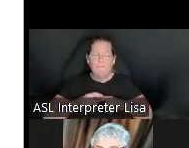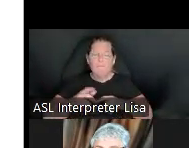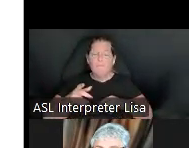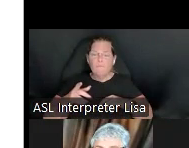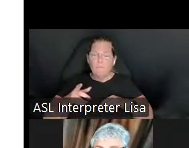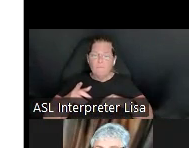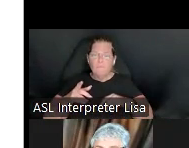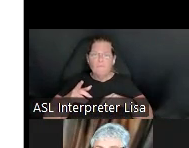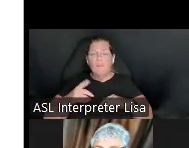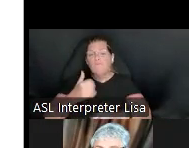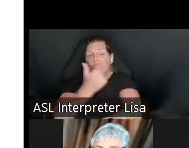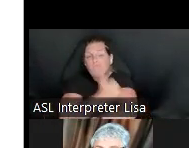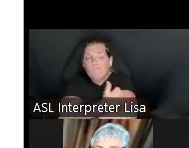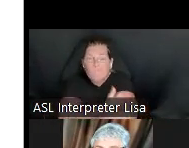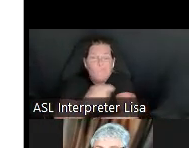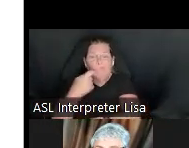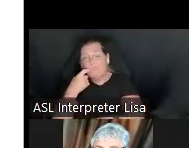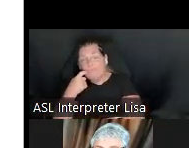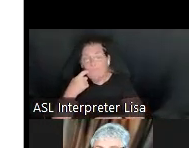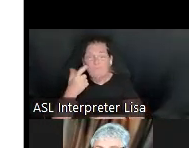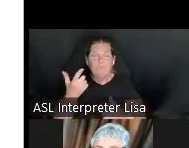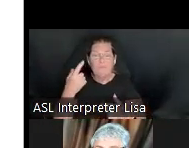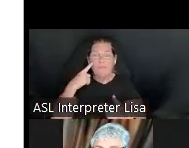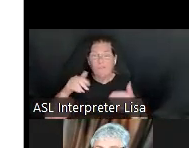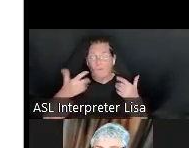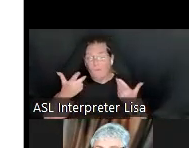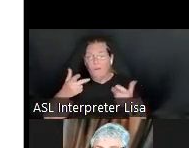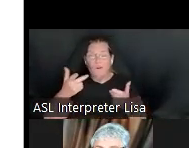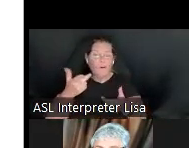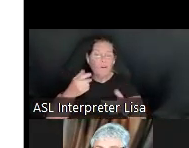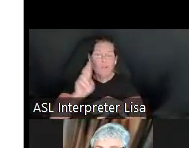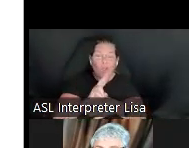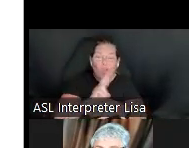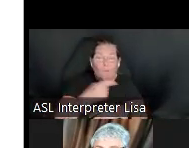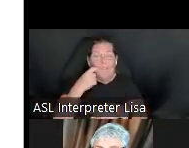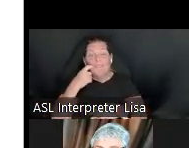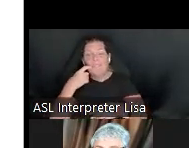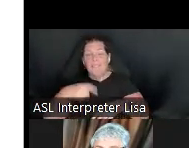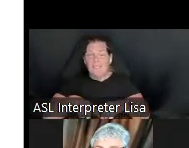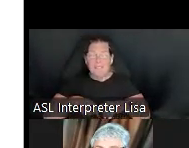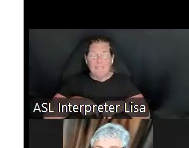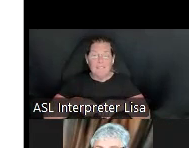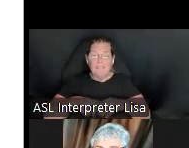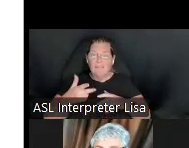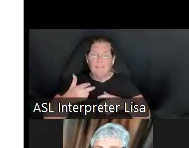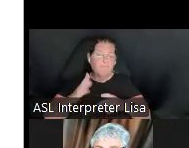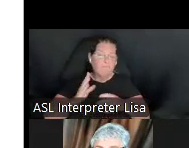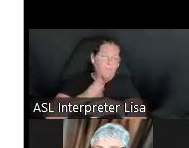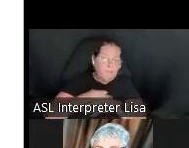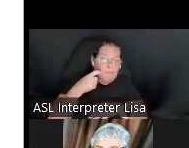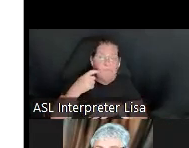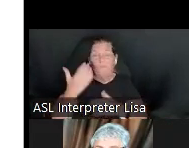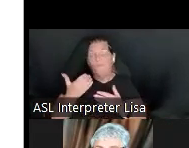to do with substance abuse, risk factors for use, abuse, and addiction. There are issues having to do with intimacy